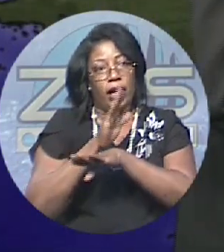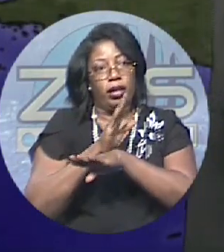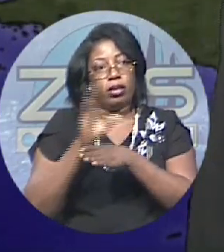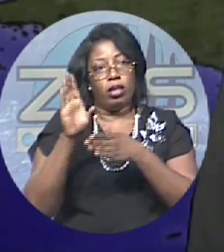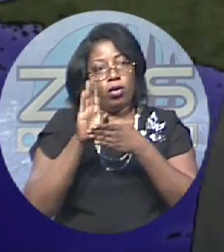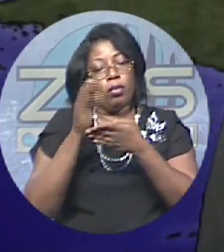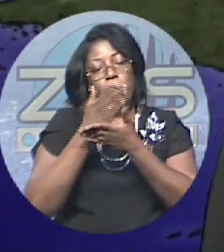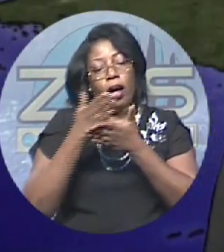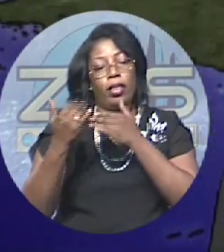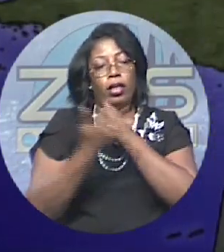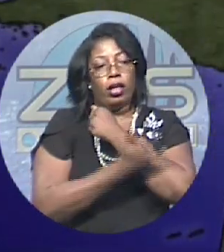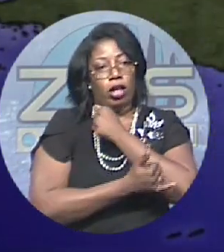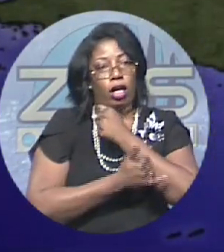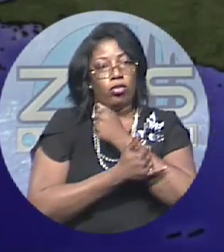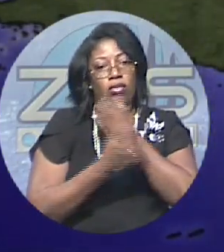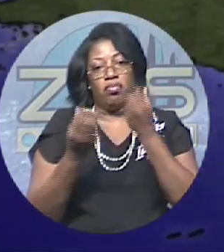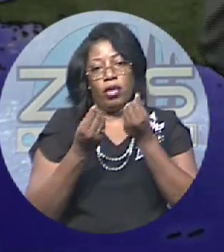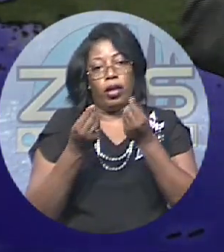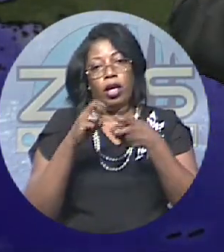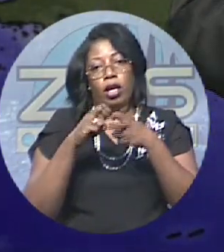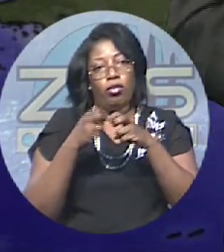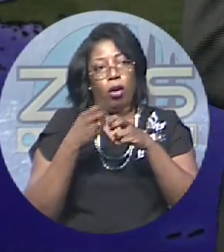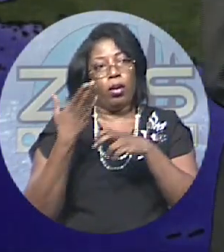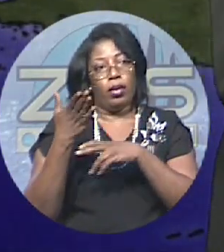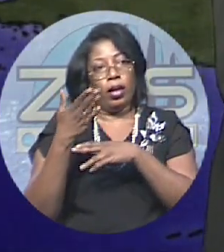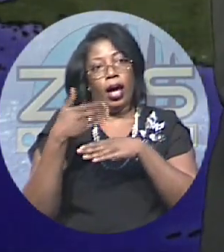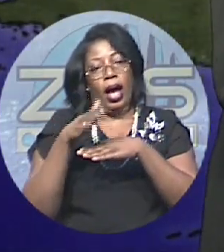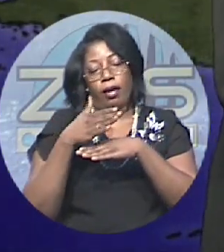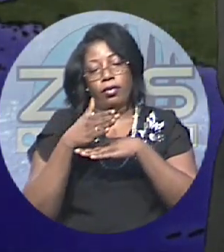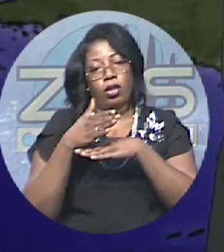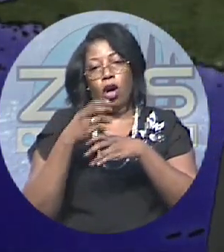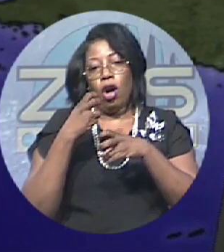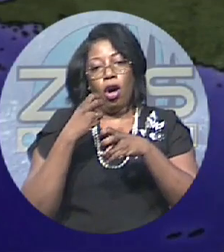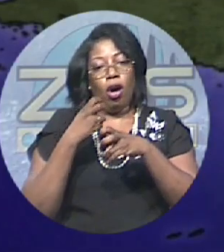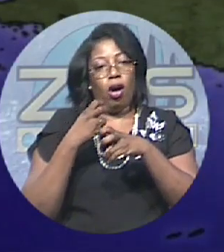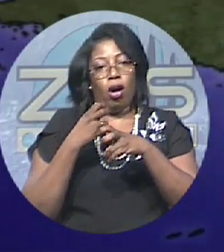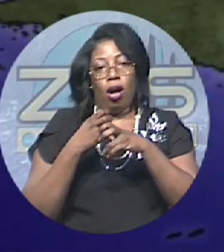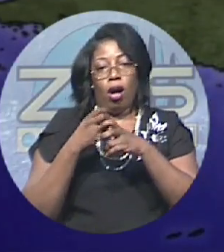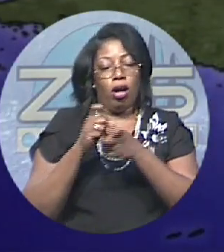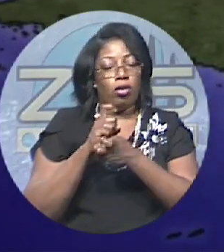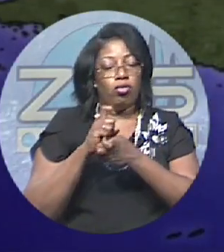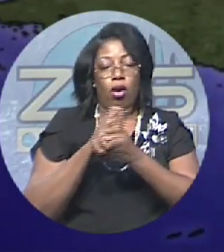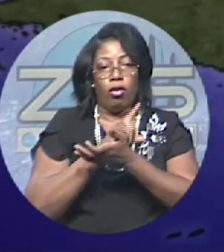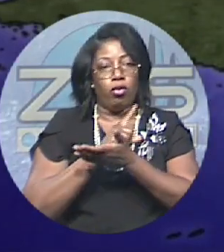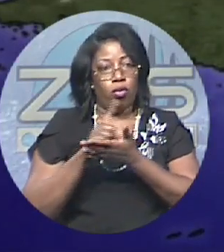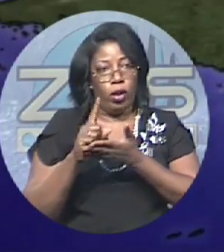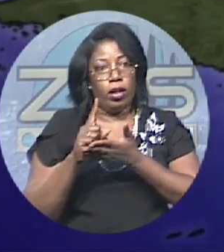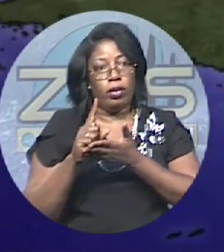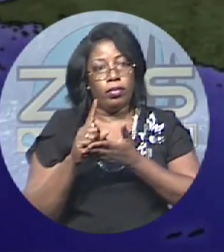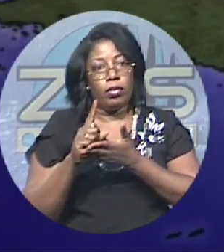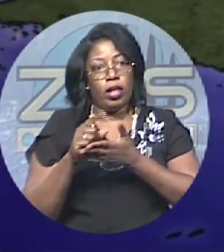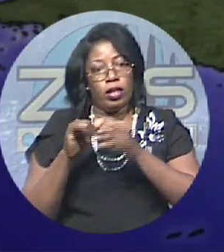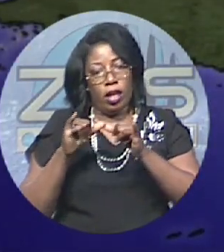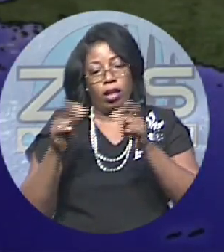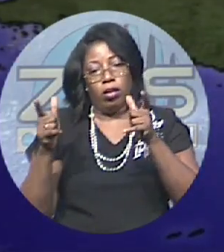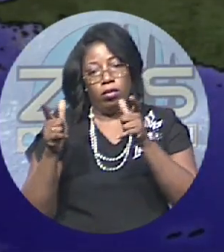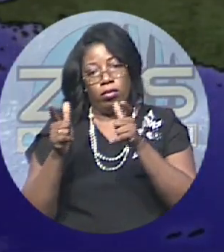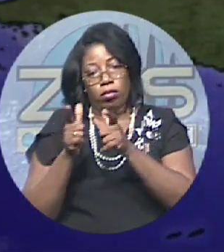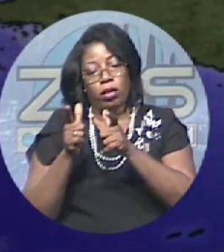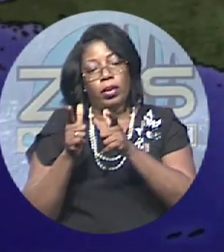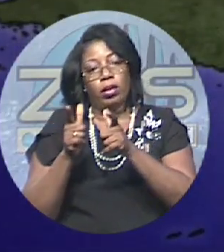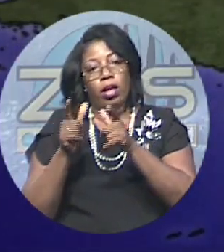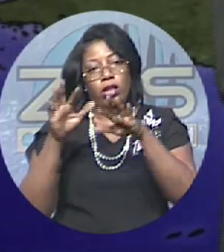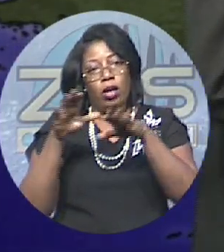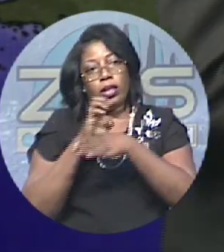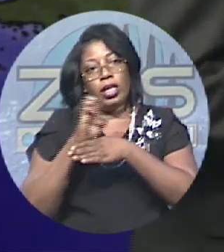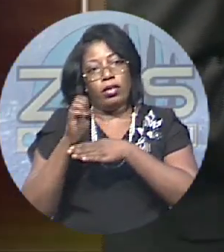central parts of the country, not much of a problem there after a very rough week last week, and we're still having some residual showers just to the east